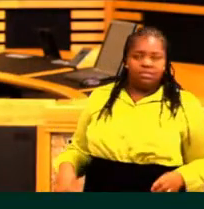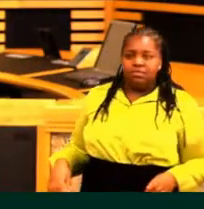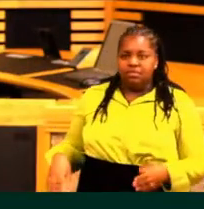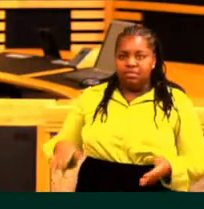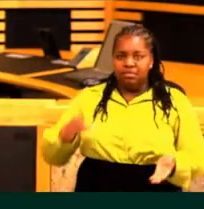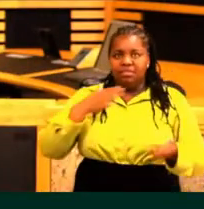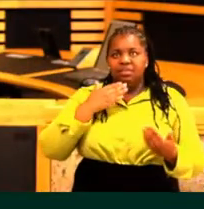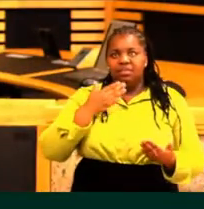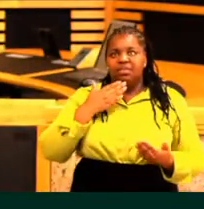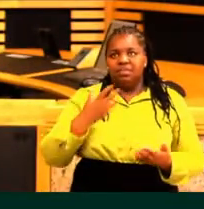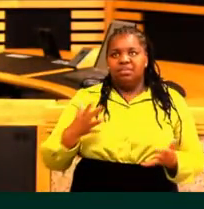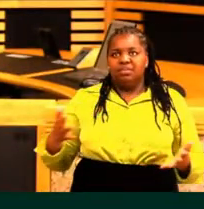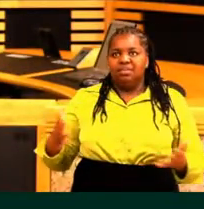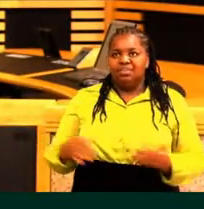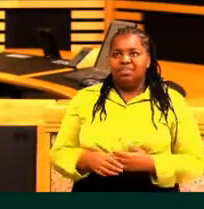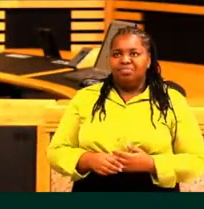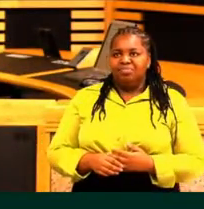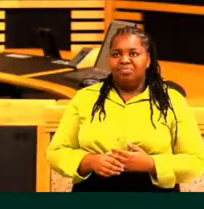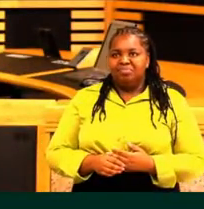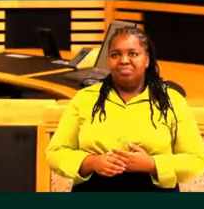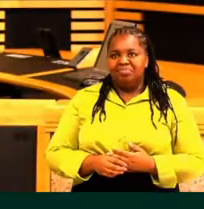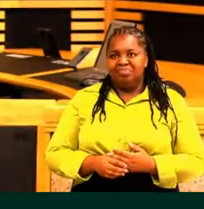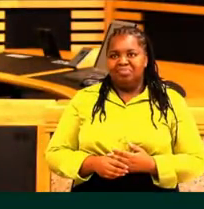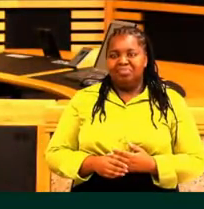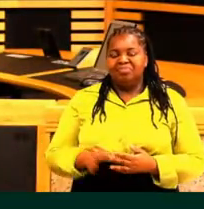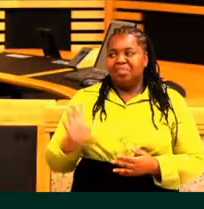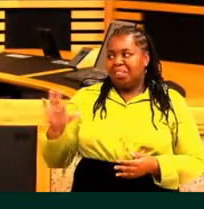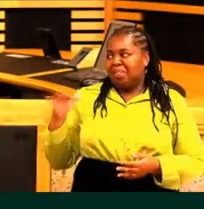Columbus who says